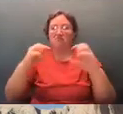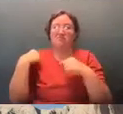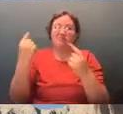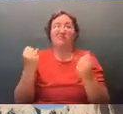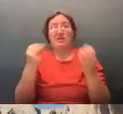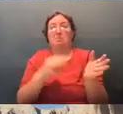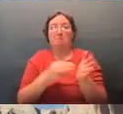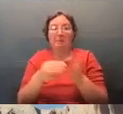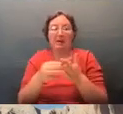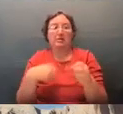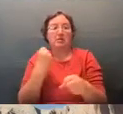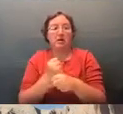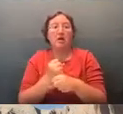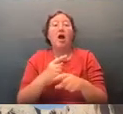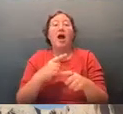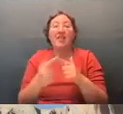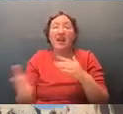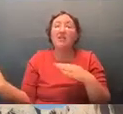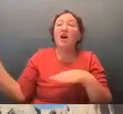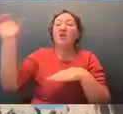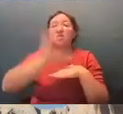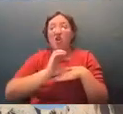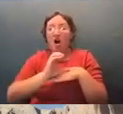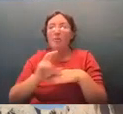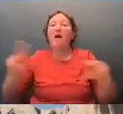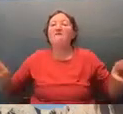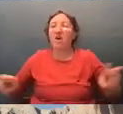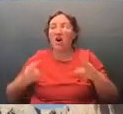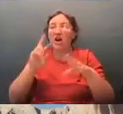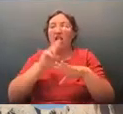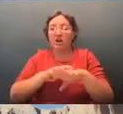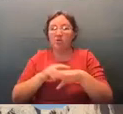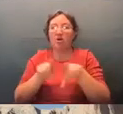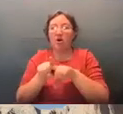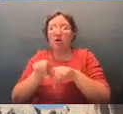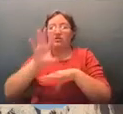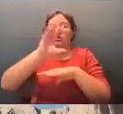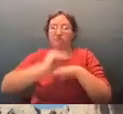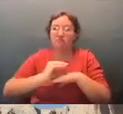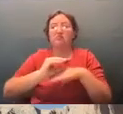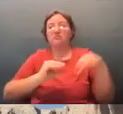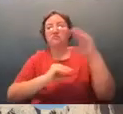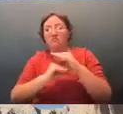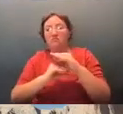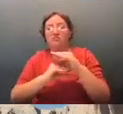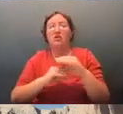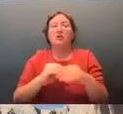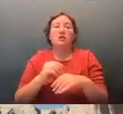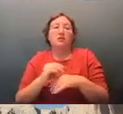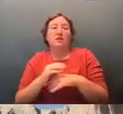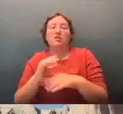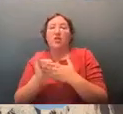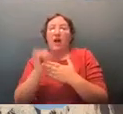of this is volcanic rock that has been pressed and placed there to preserve it.